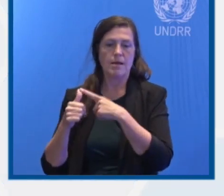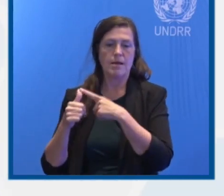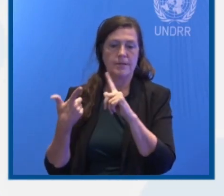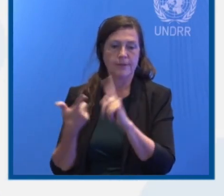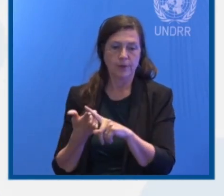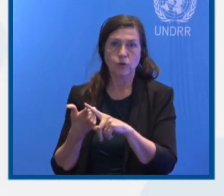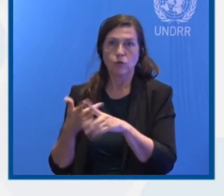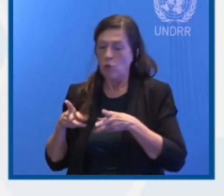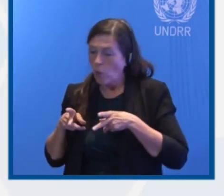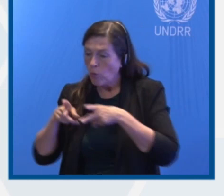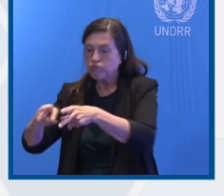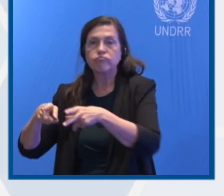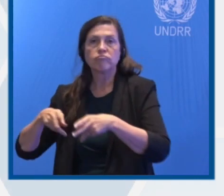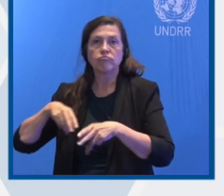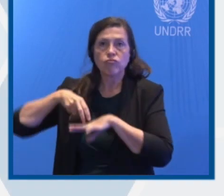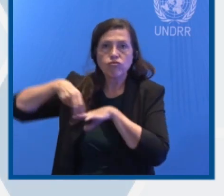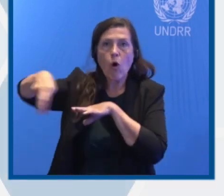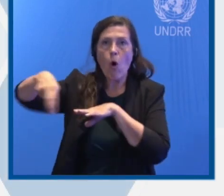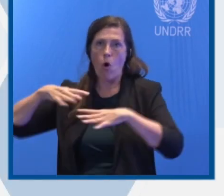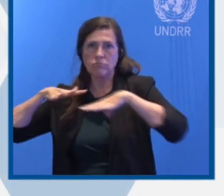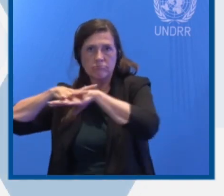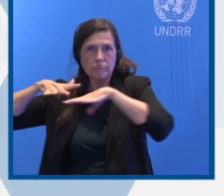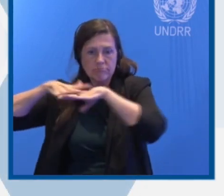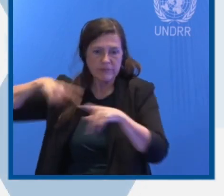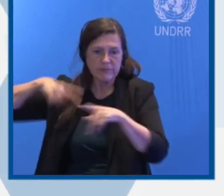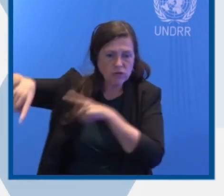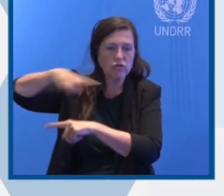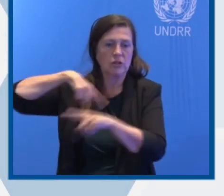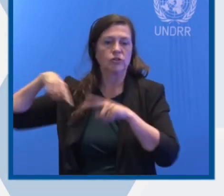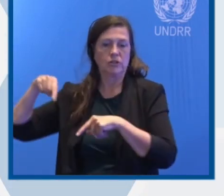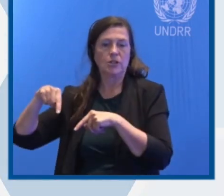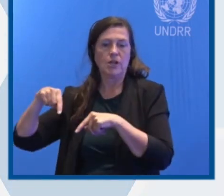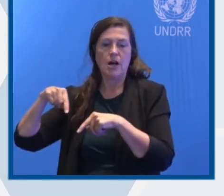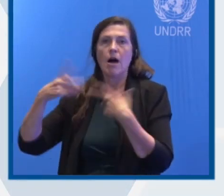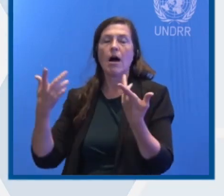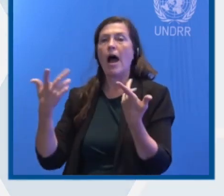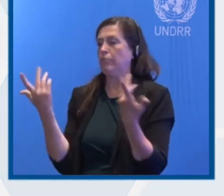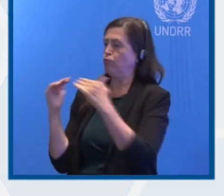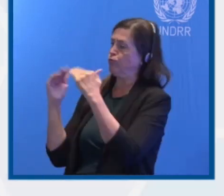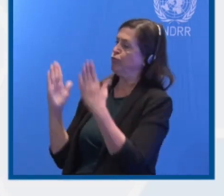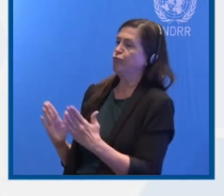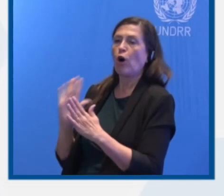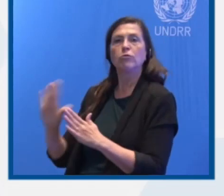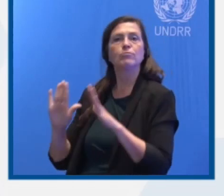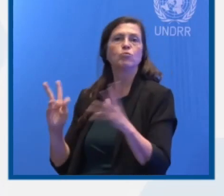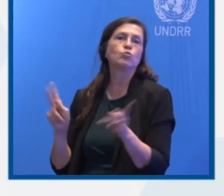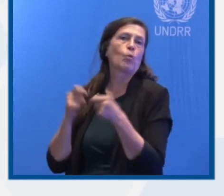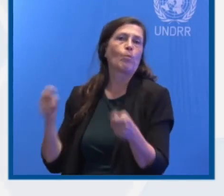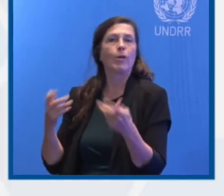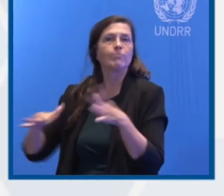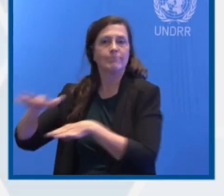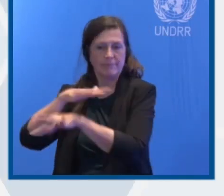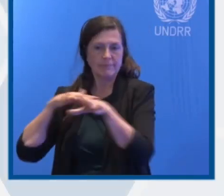the application, we have many problems because we have the cost plus cost.